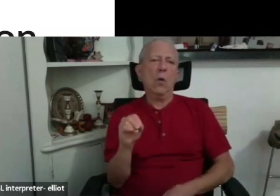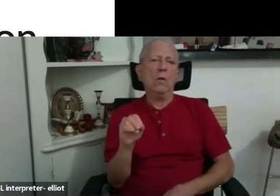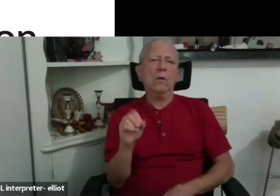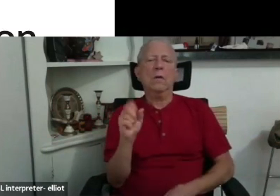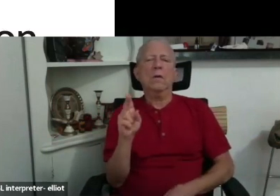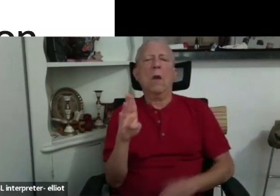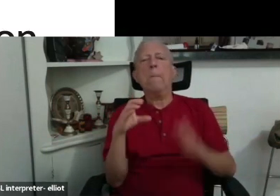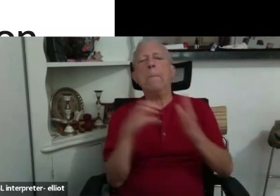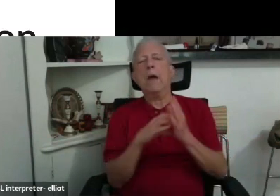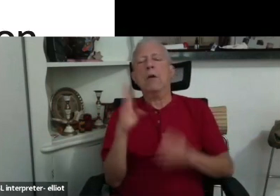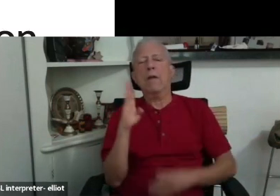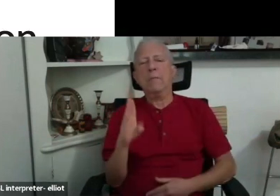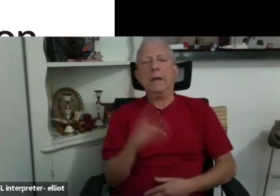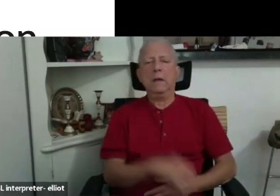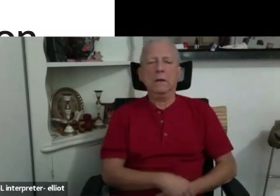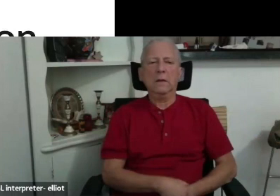paragraph B.